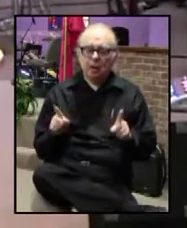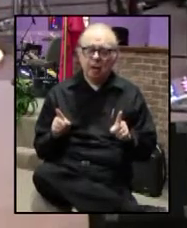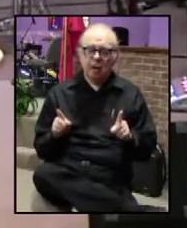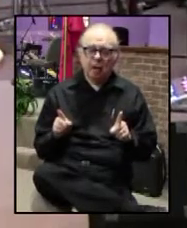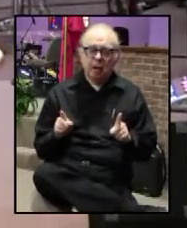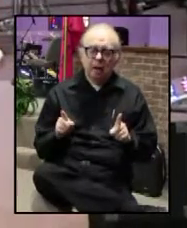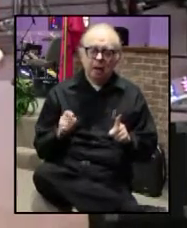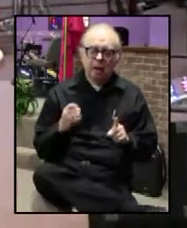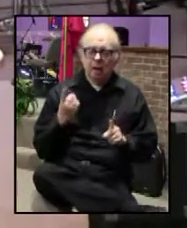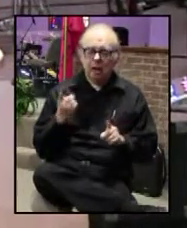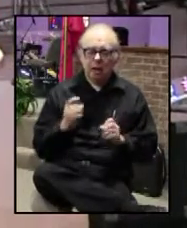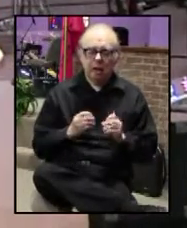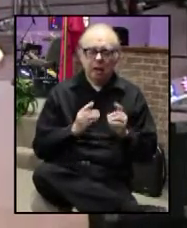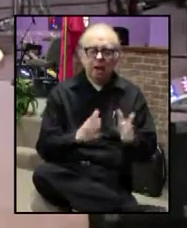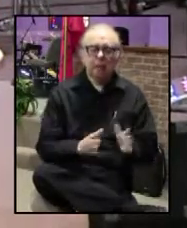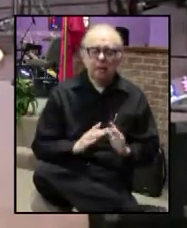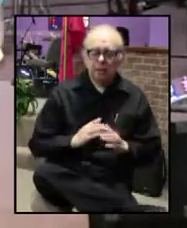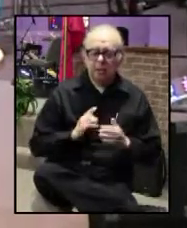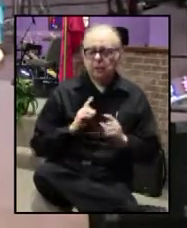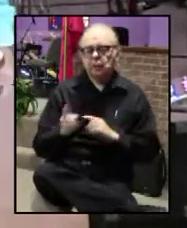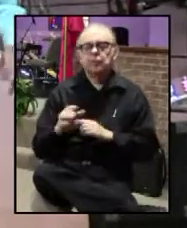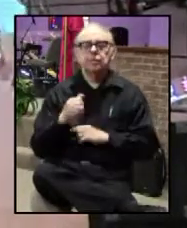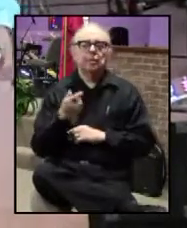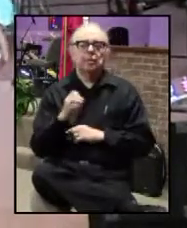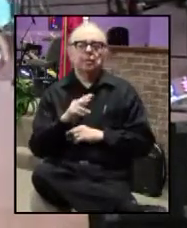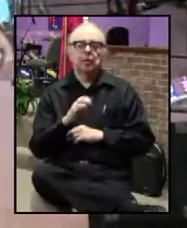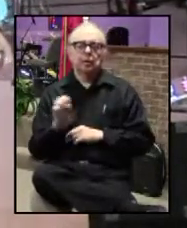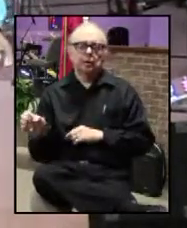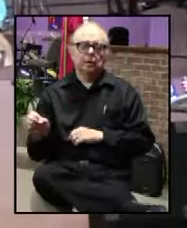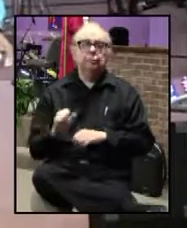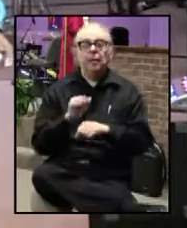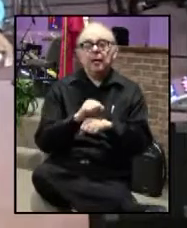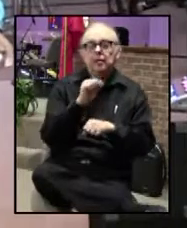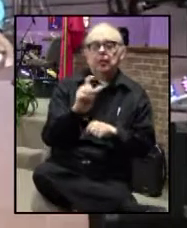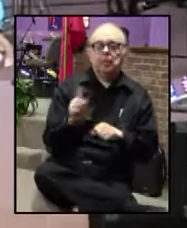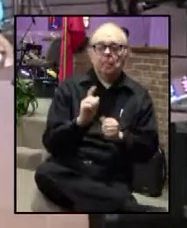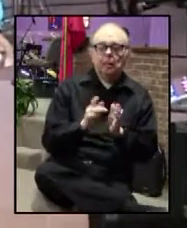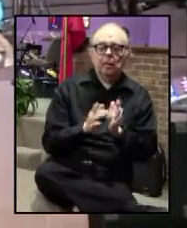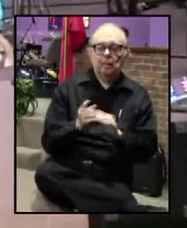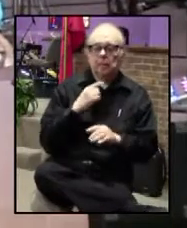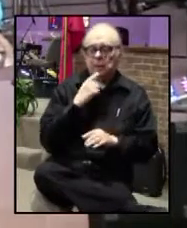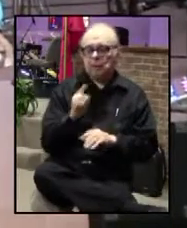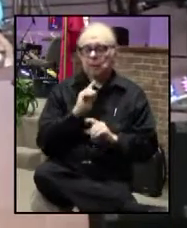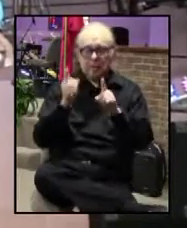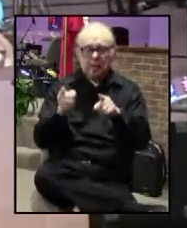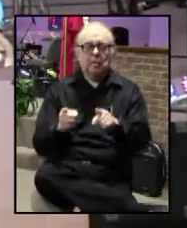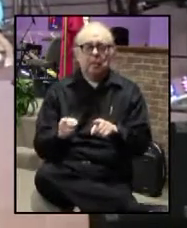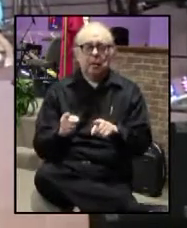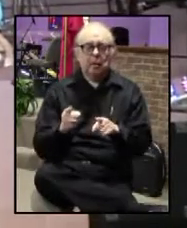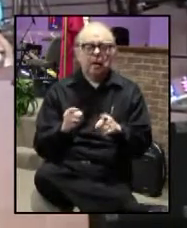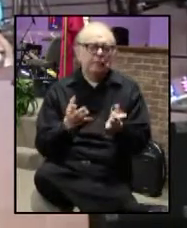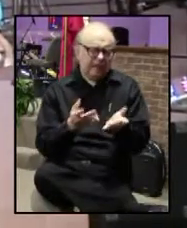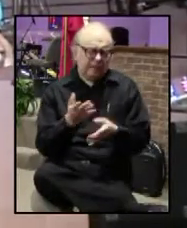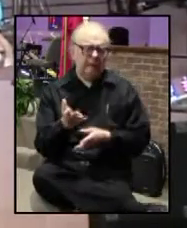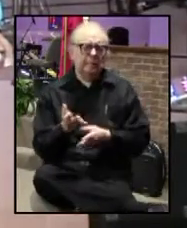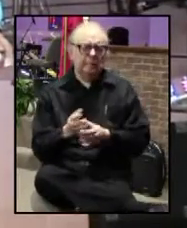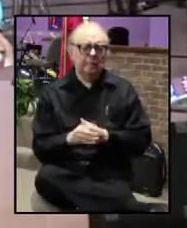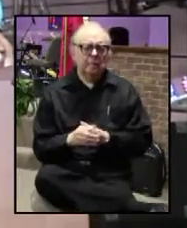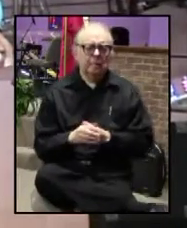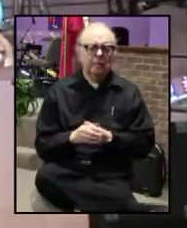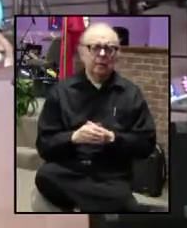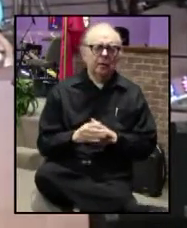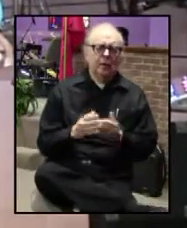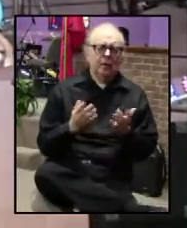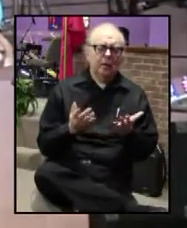the 11 disciples proceeded to Galilee, to the mountain, where Jesus had told them to go and to wait, they